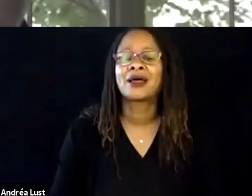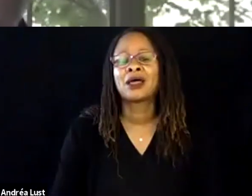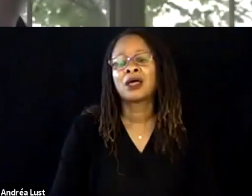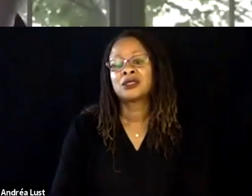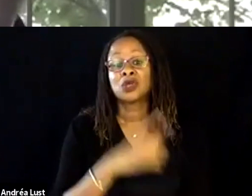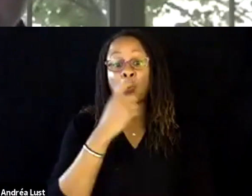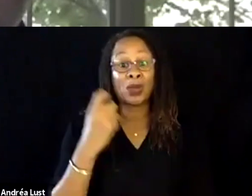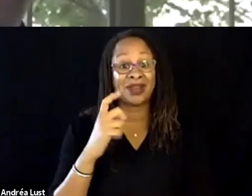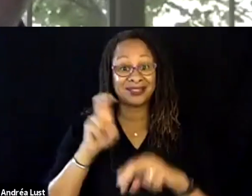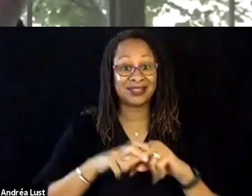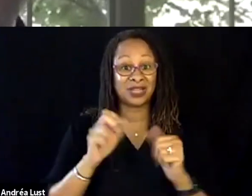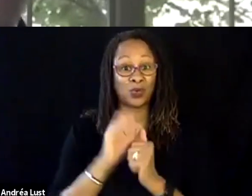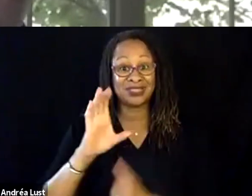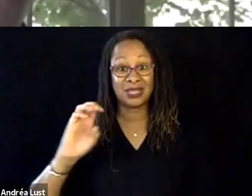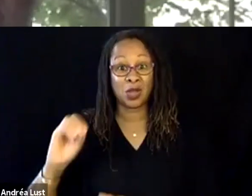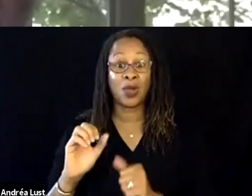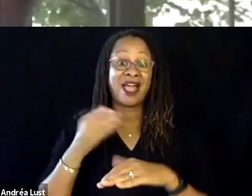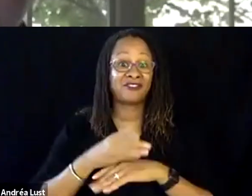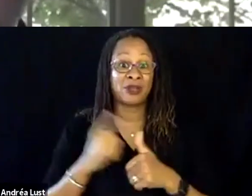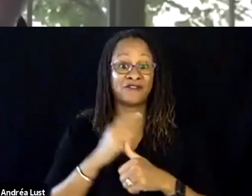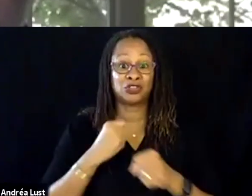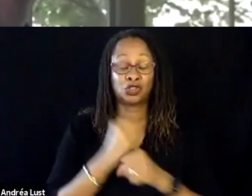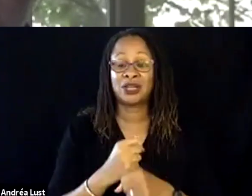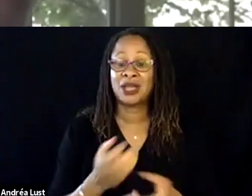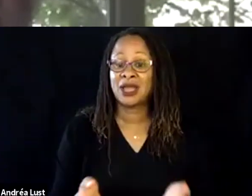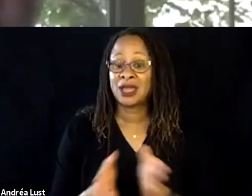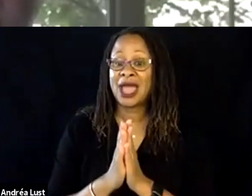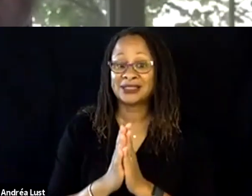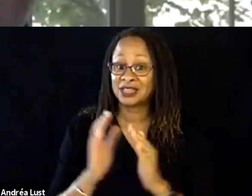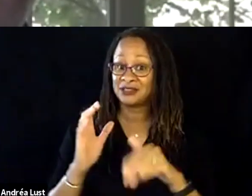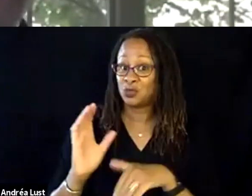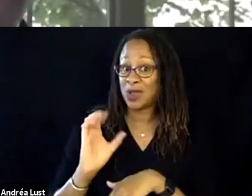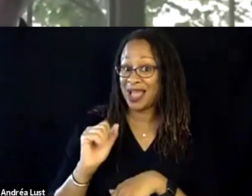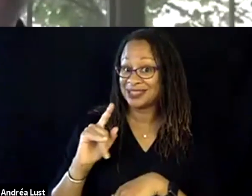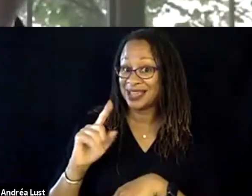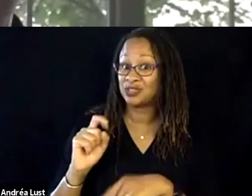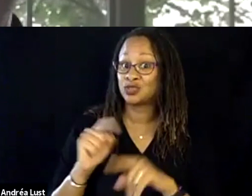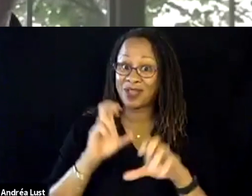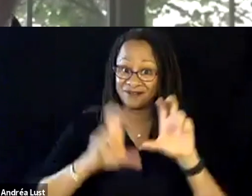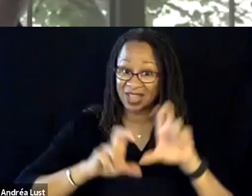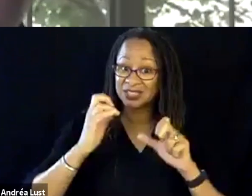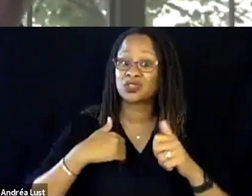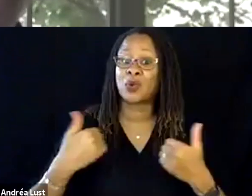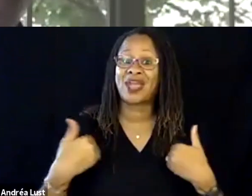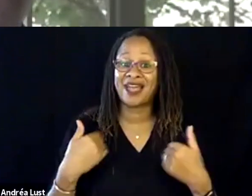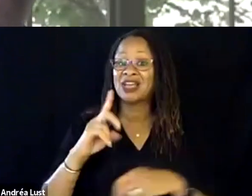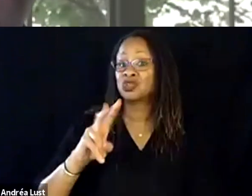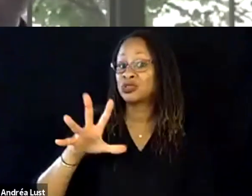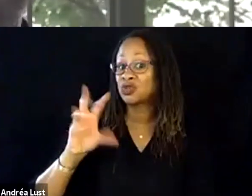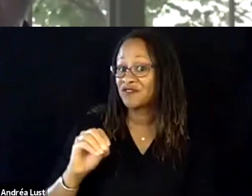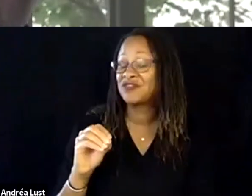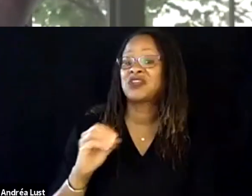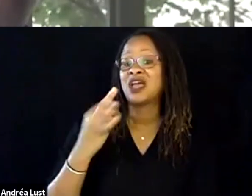and I sat down after my first year, I asked him for assets to actually invest, so that ultimately we had over 250 financial advisors like